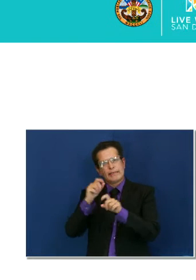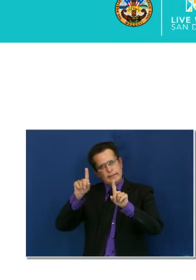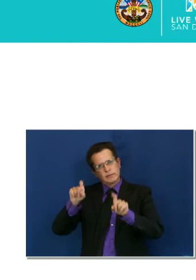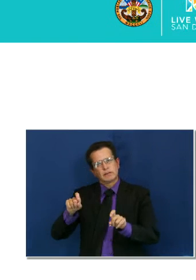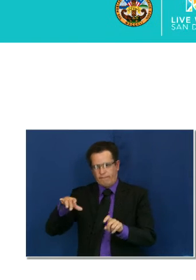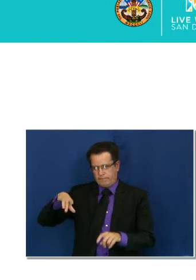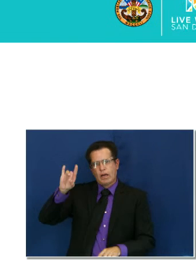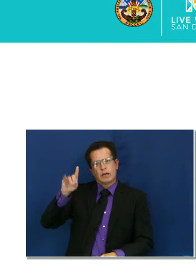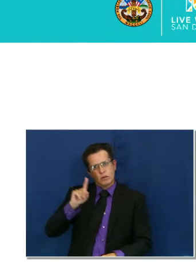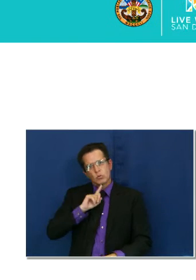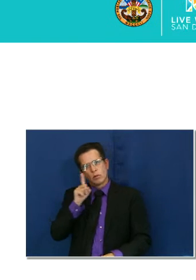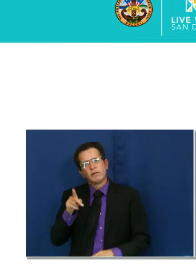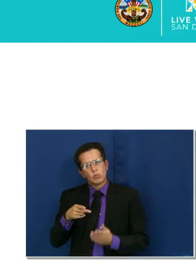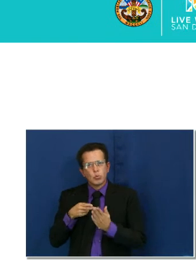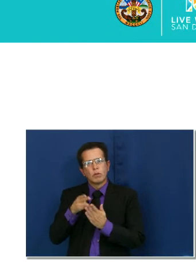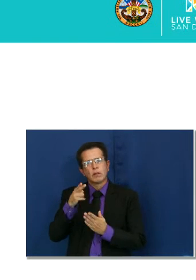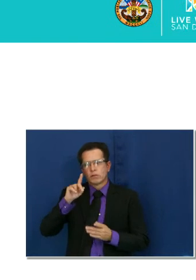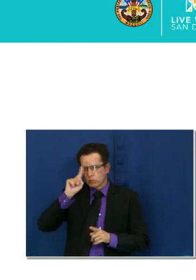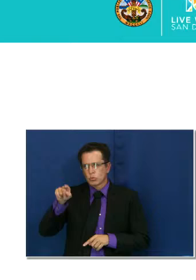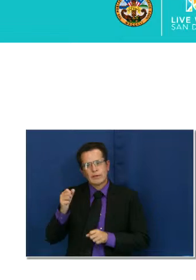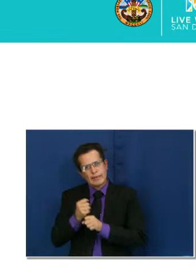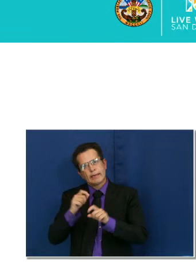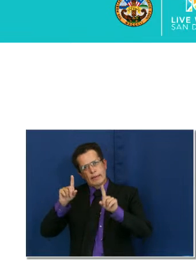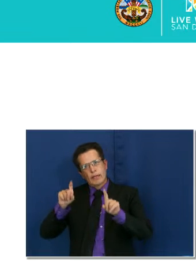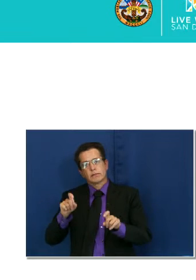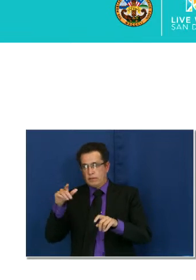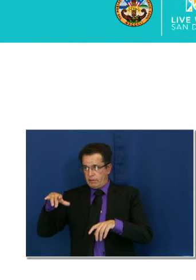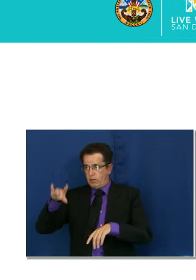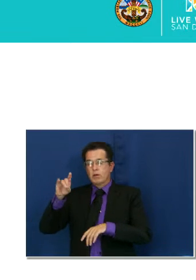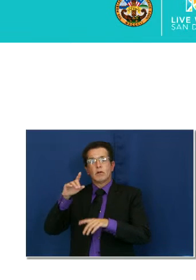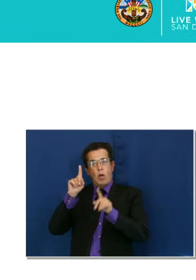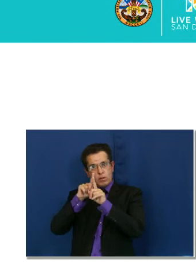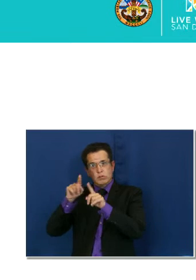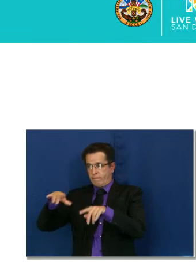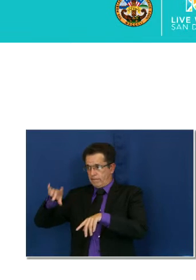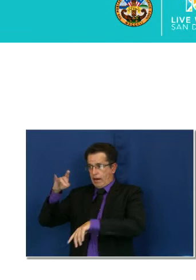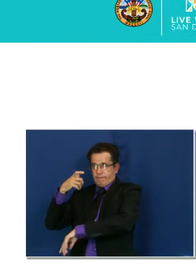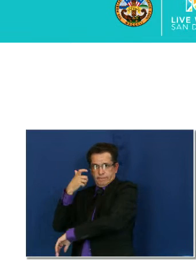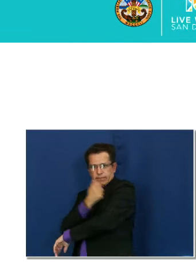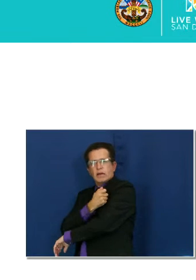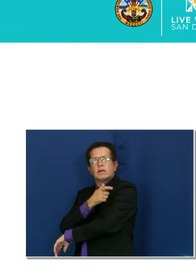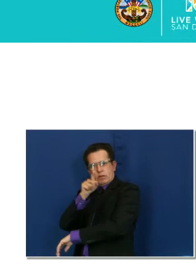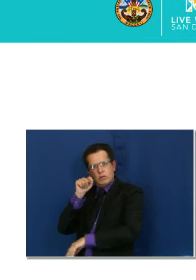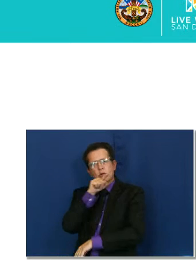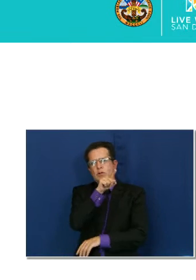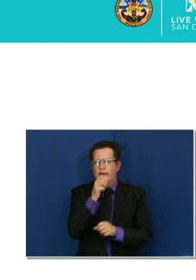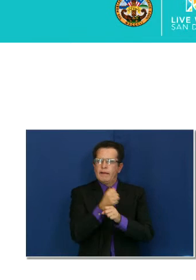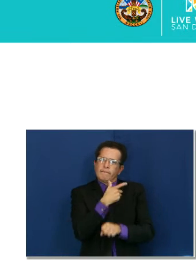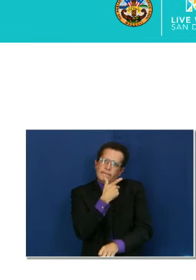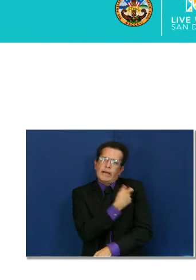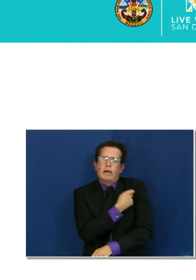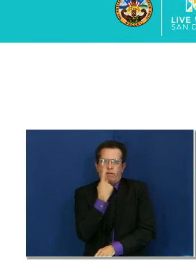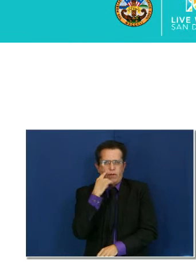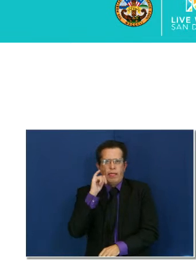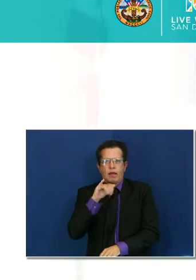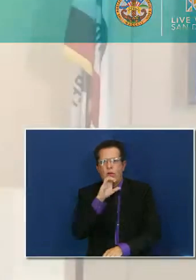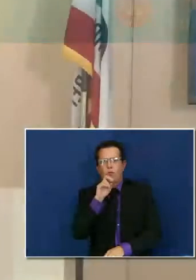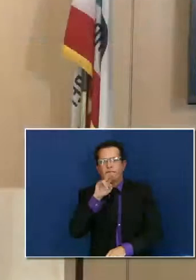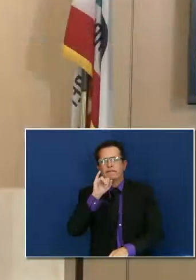then again, once the vaccinations are available, getting your vaccination for